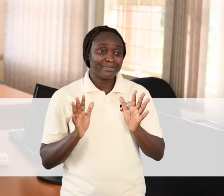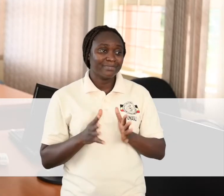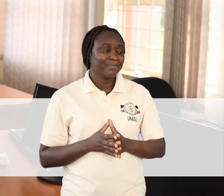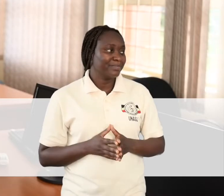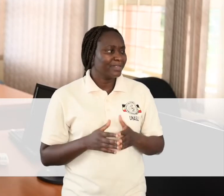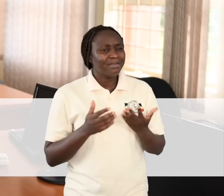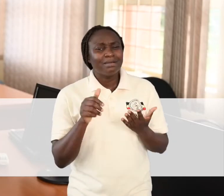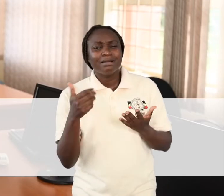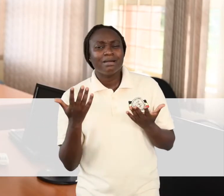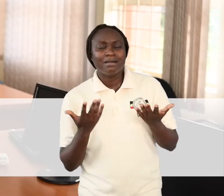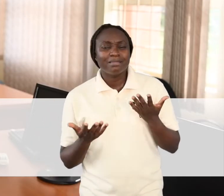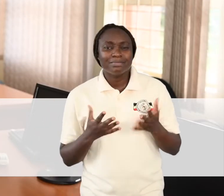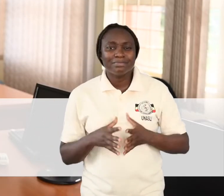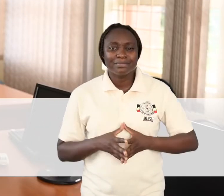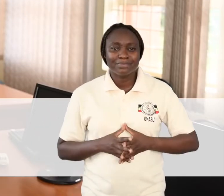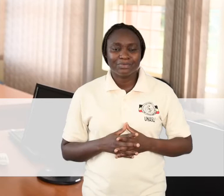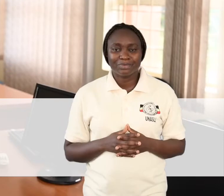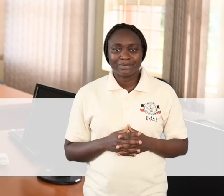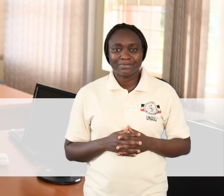So what else?